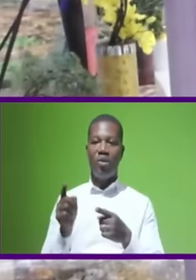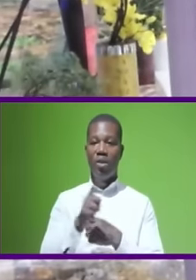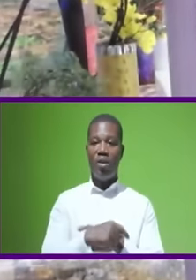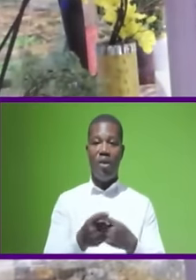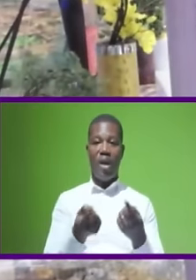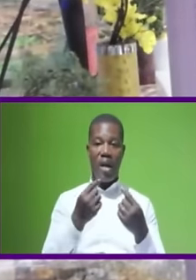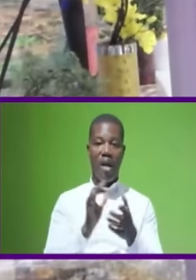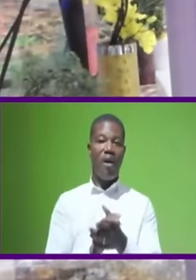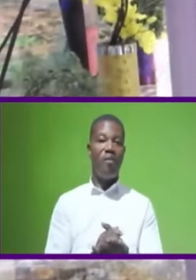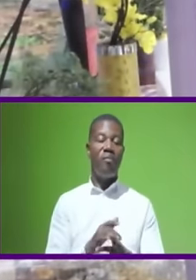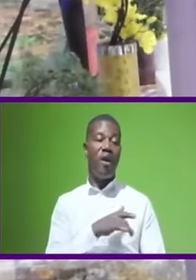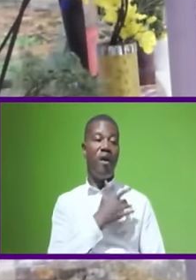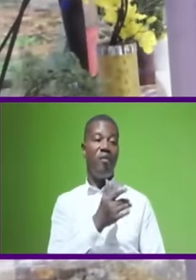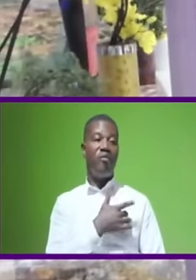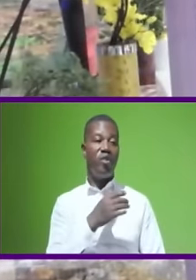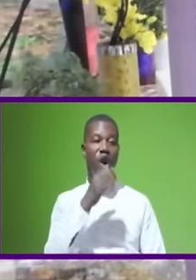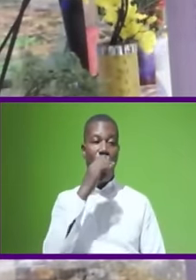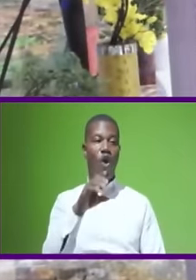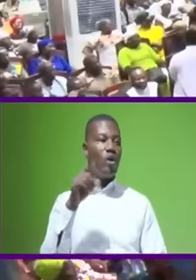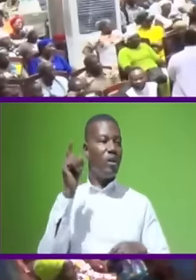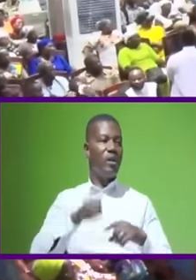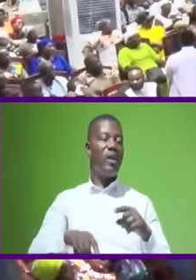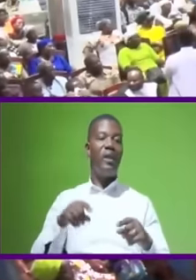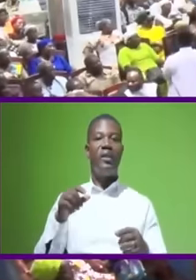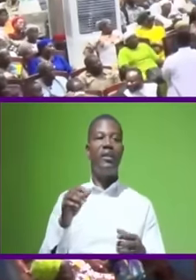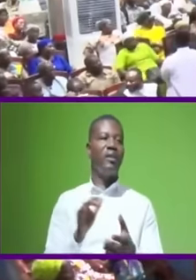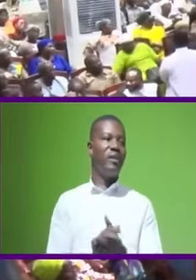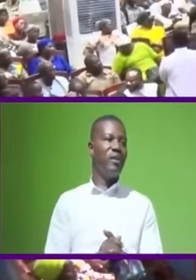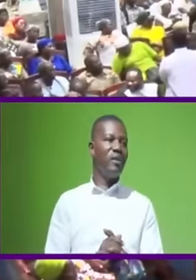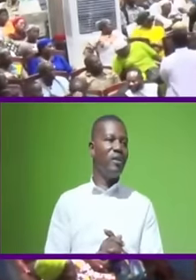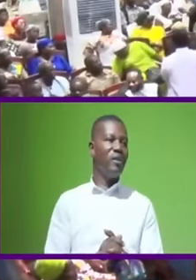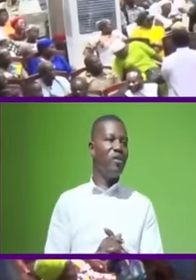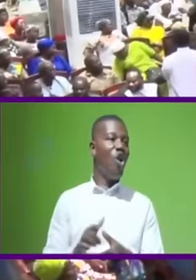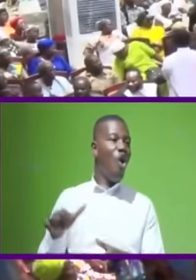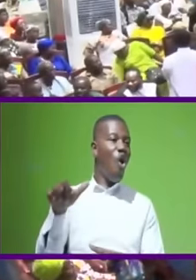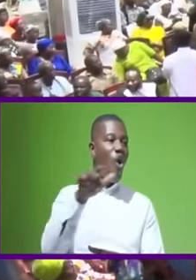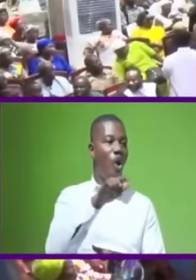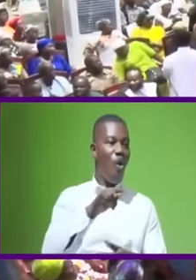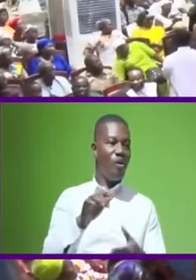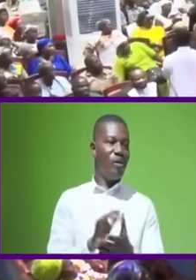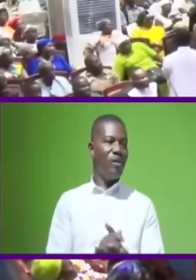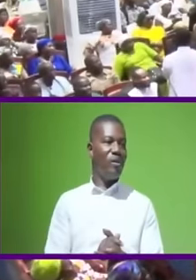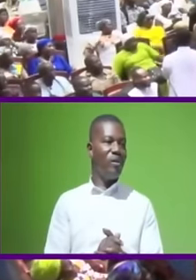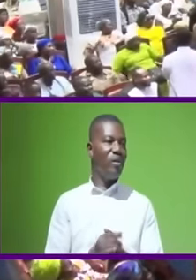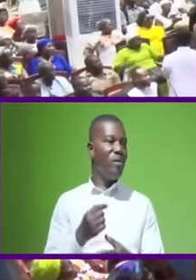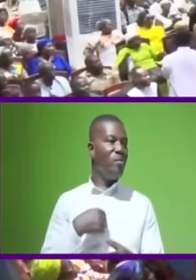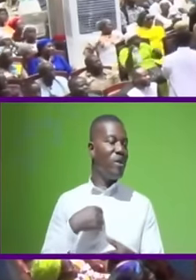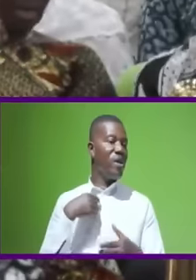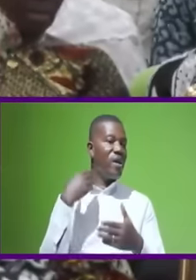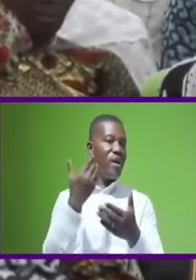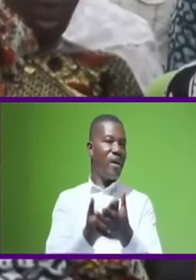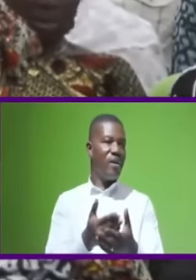But even today that they came, it seems the heat is even more.